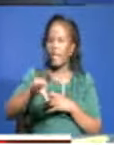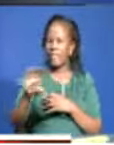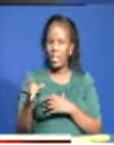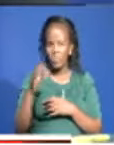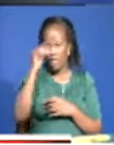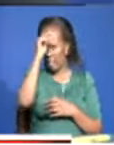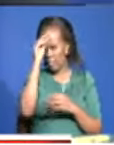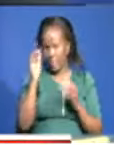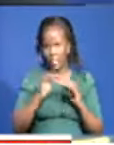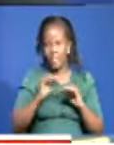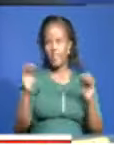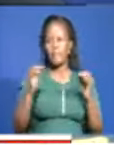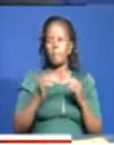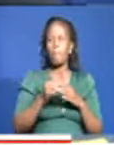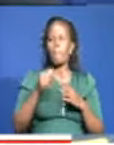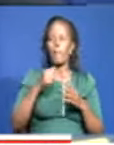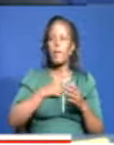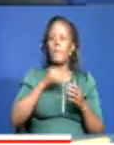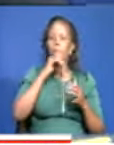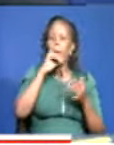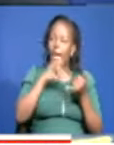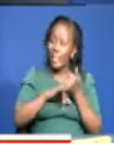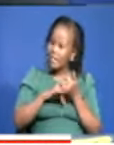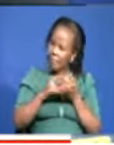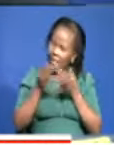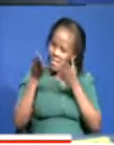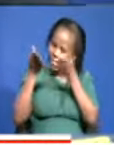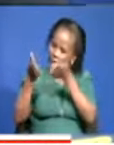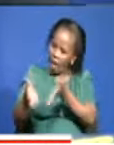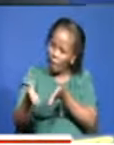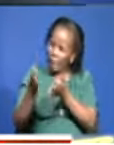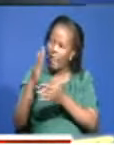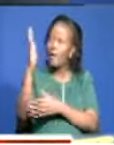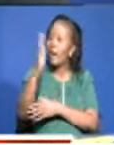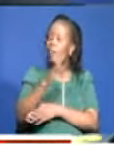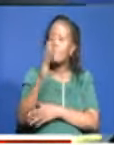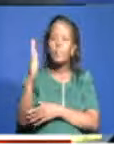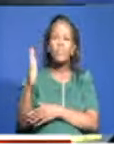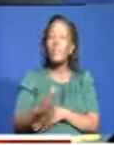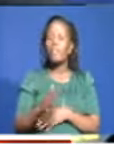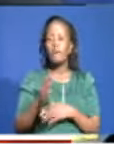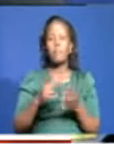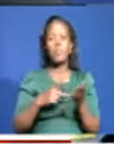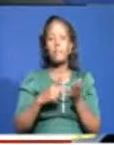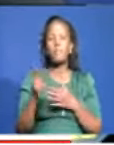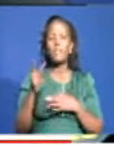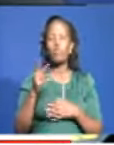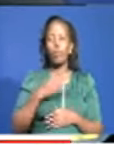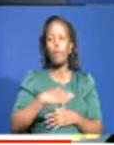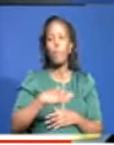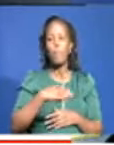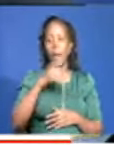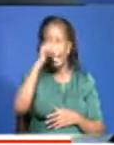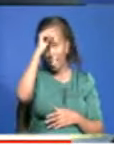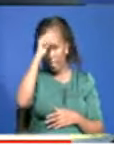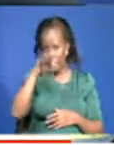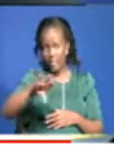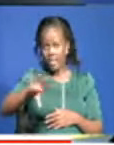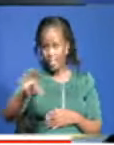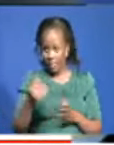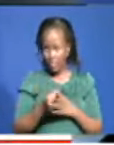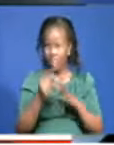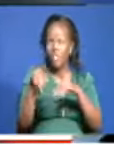He has never received a single coin from the government. He is doing it